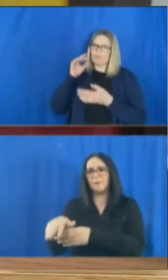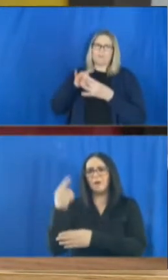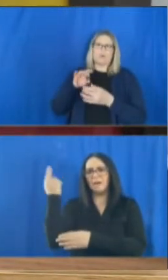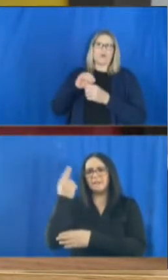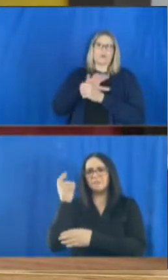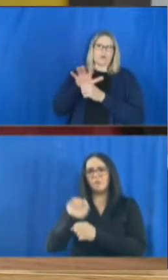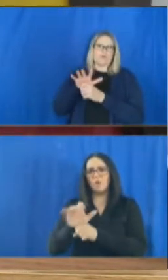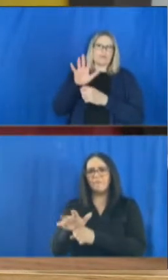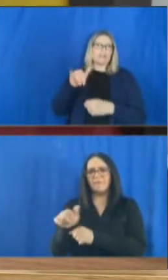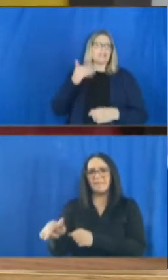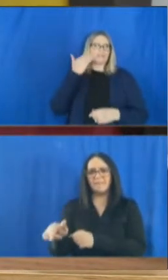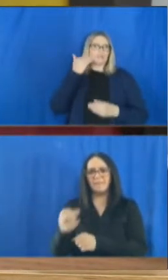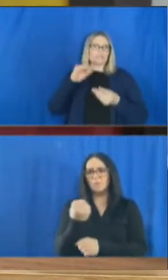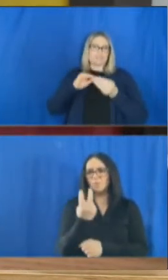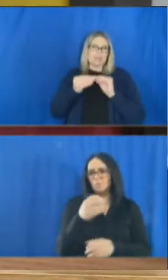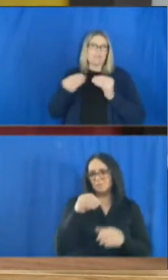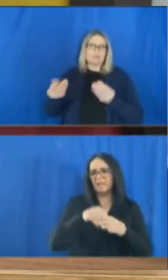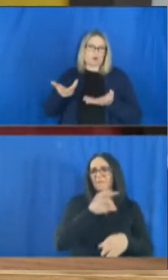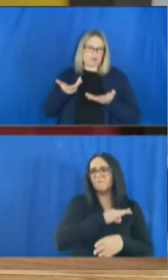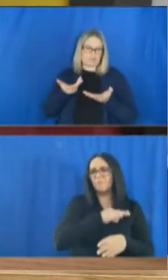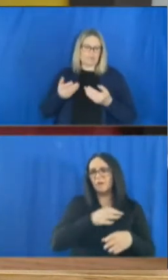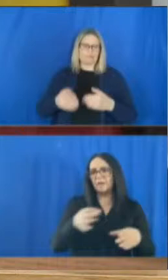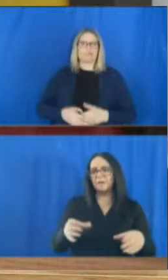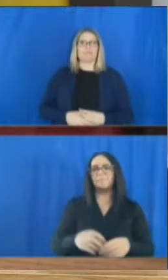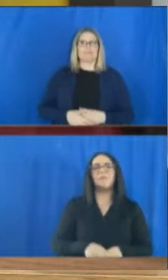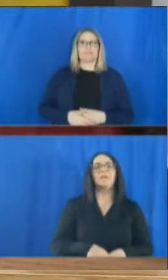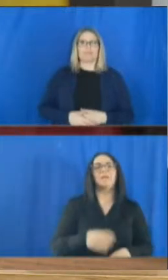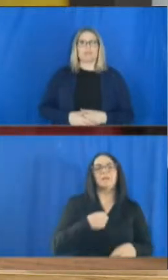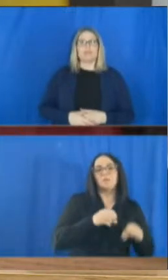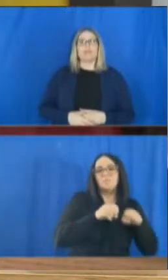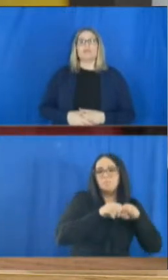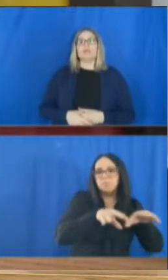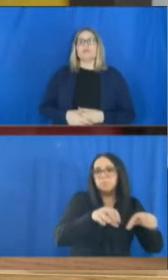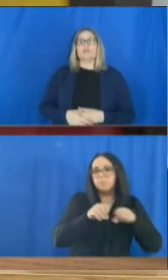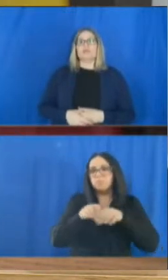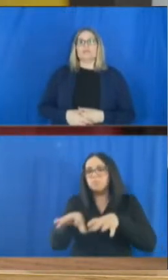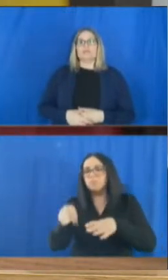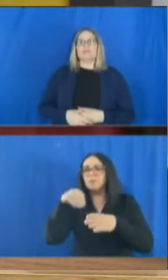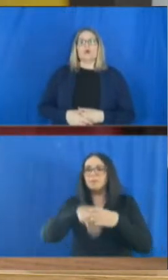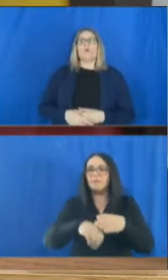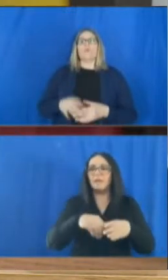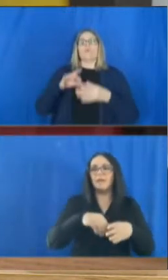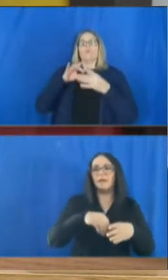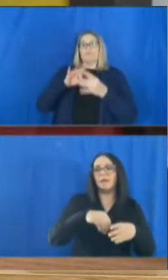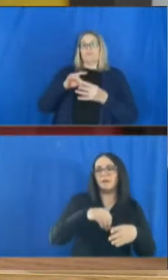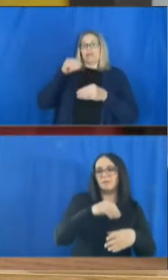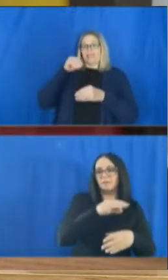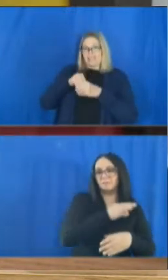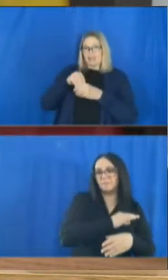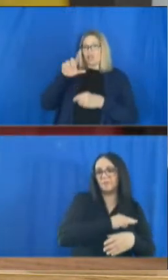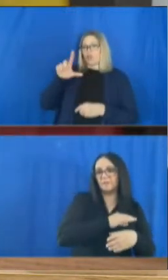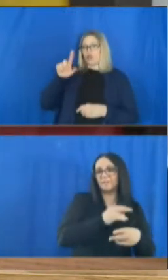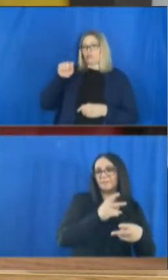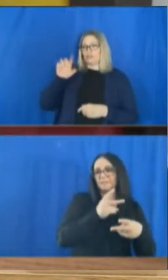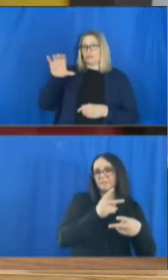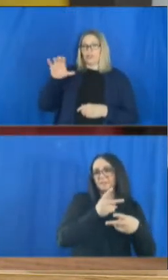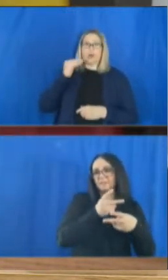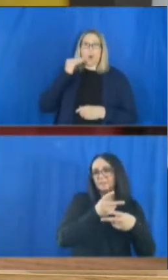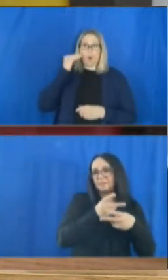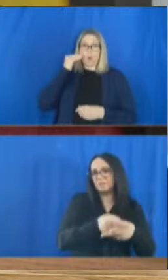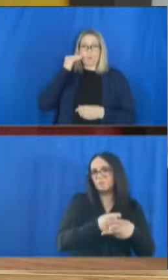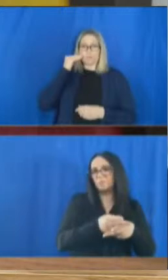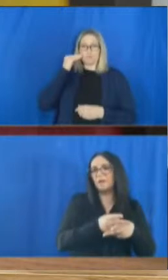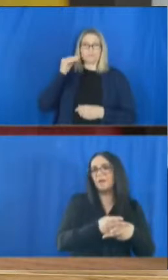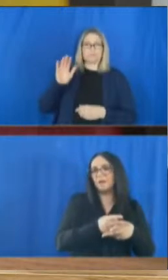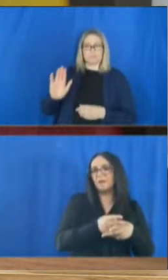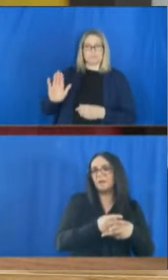if I have that in my notes. The prompt list, there are 58 sites, not including First Nation sites, where prompt